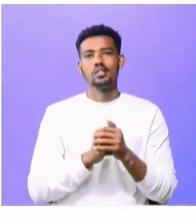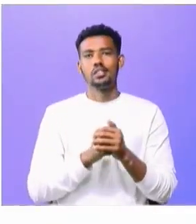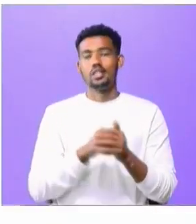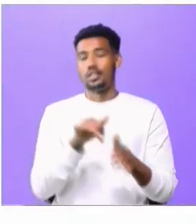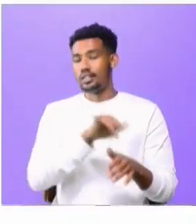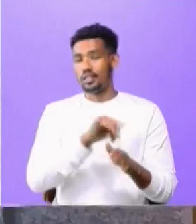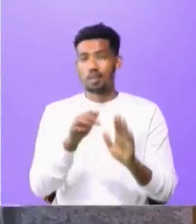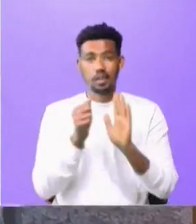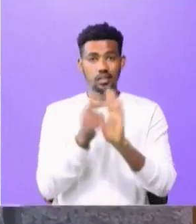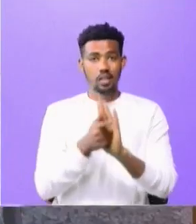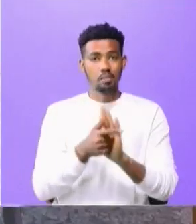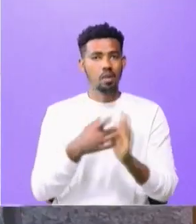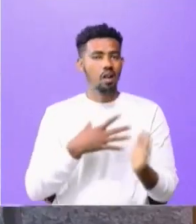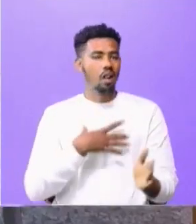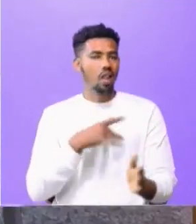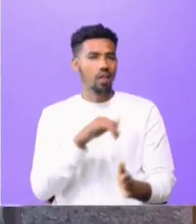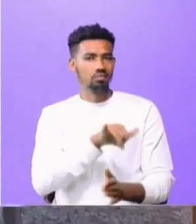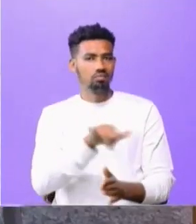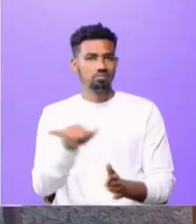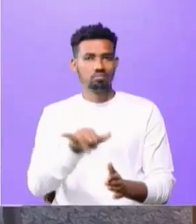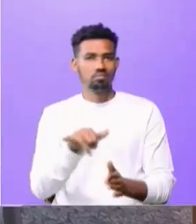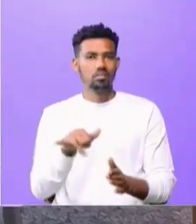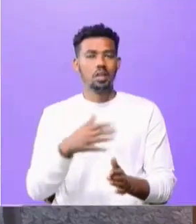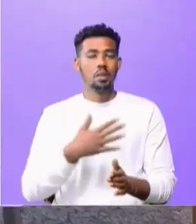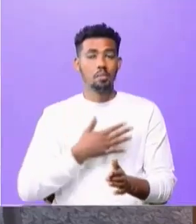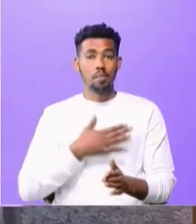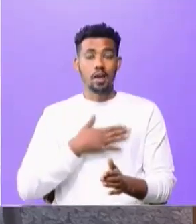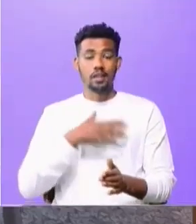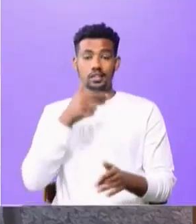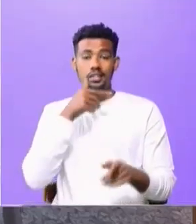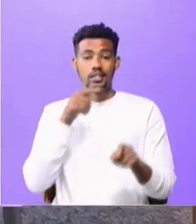example like my sister lives